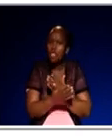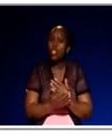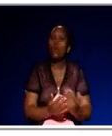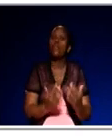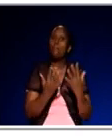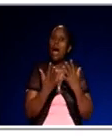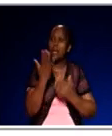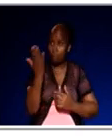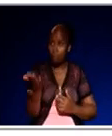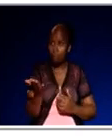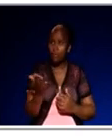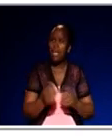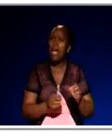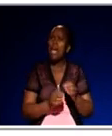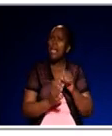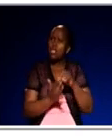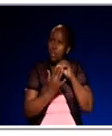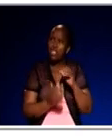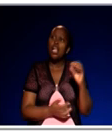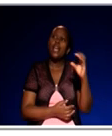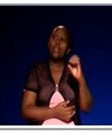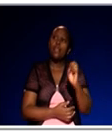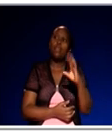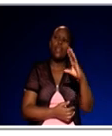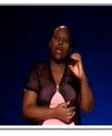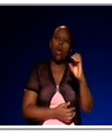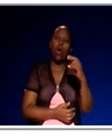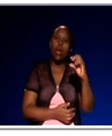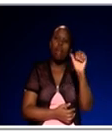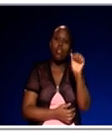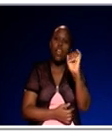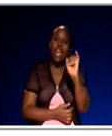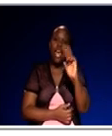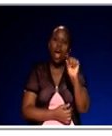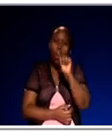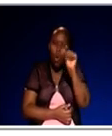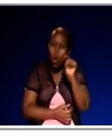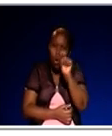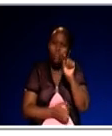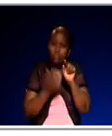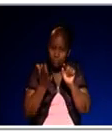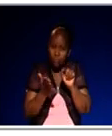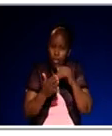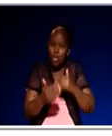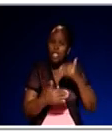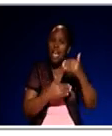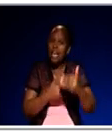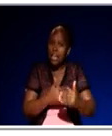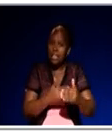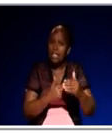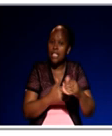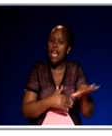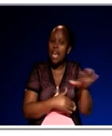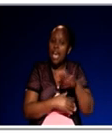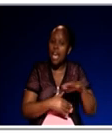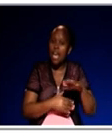those parts, especially the collar, we also have what we call the hair hole. And from there, we are now going to, in our next area